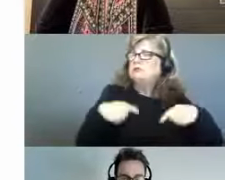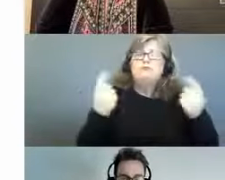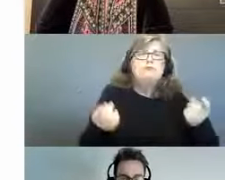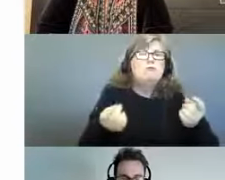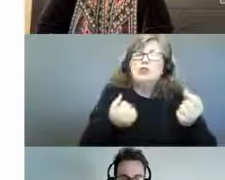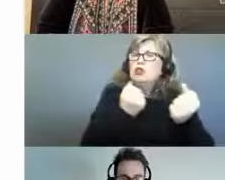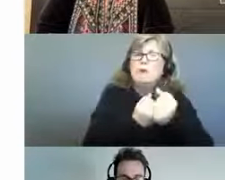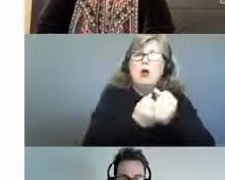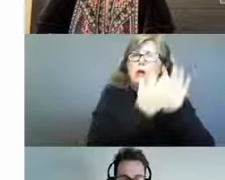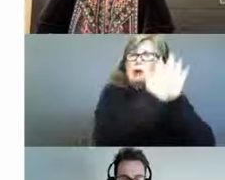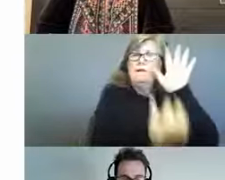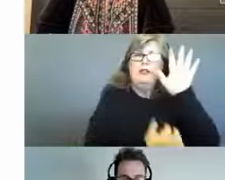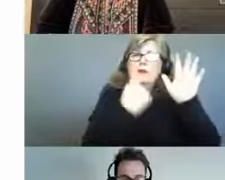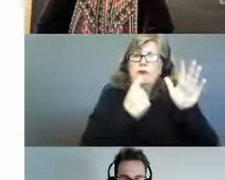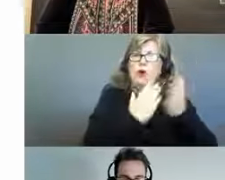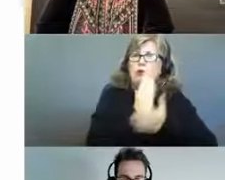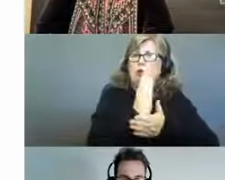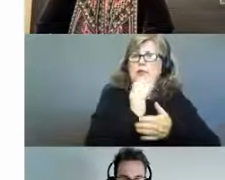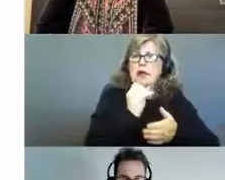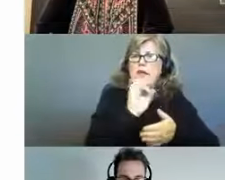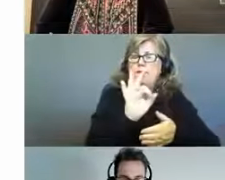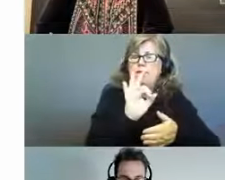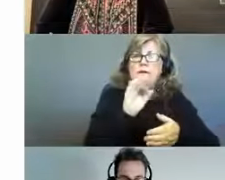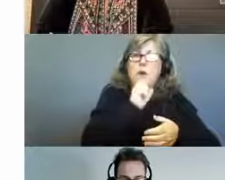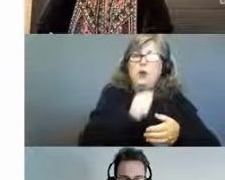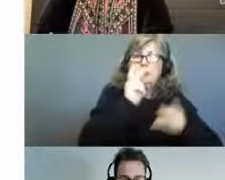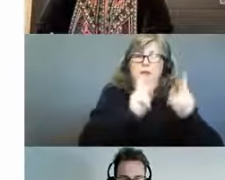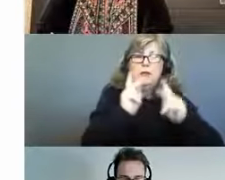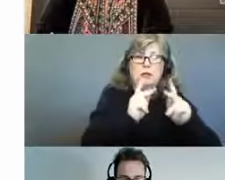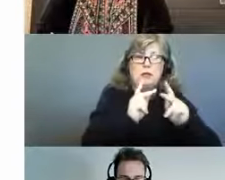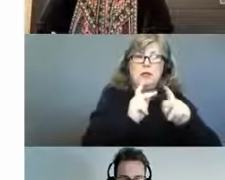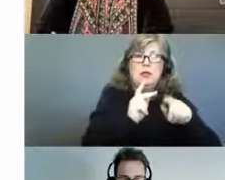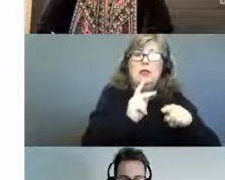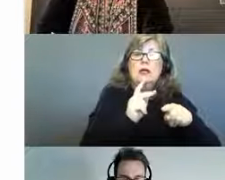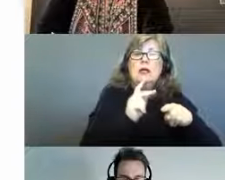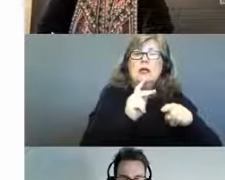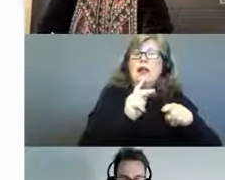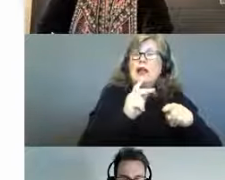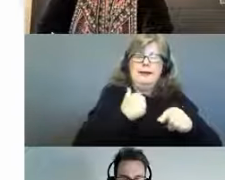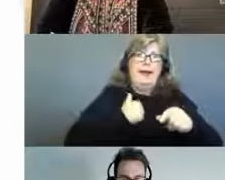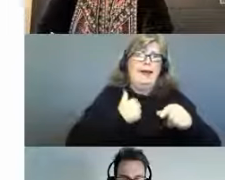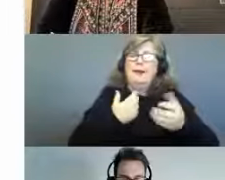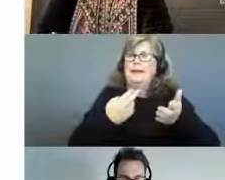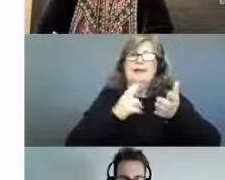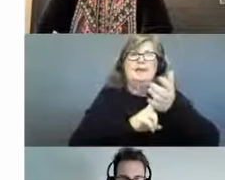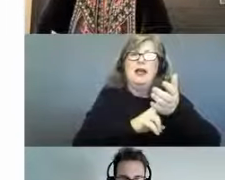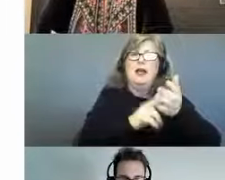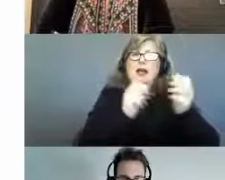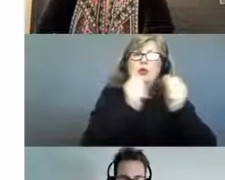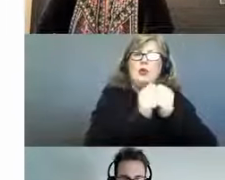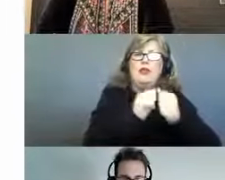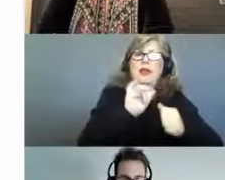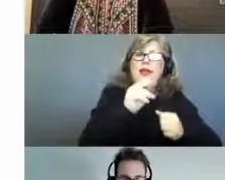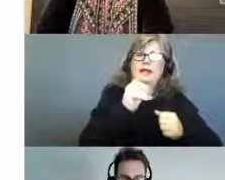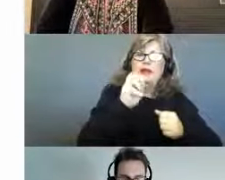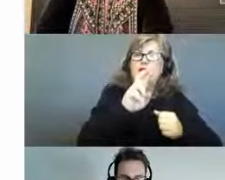Older Persons. Similarly, Canada did not sign the Inter-American Convention protecting the human rights of older persons